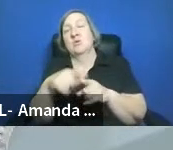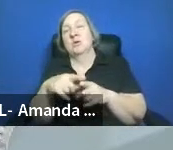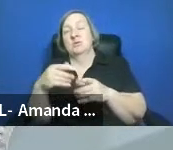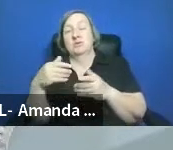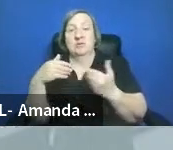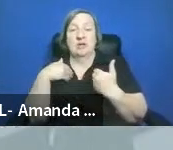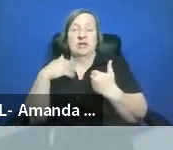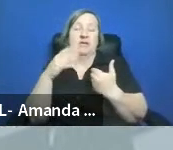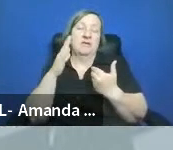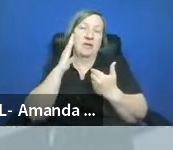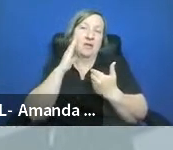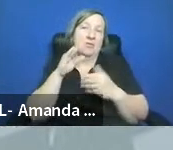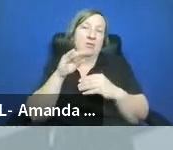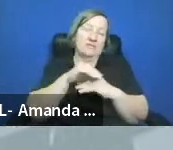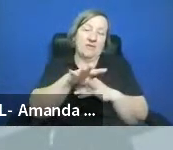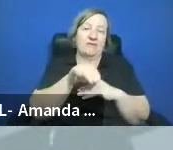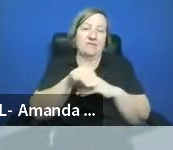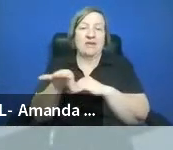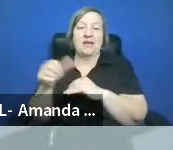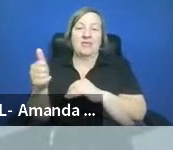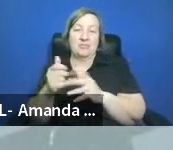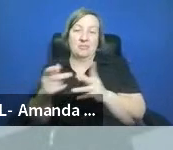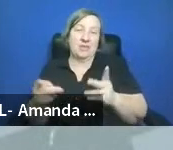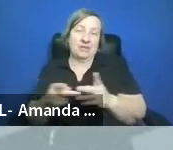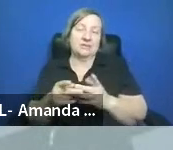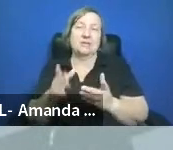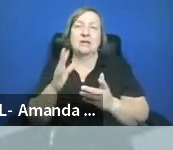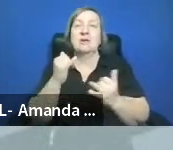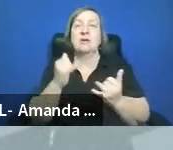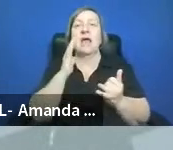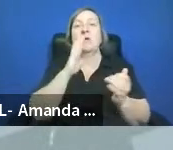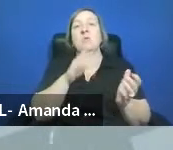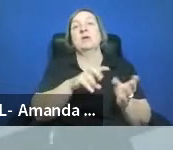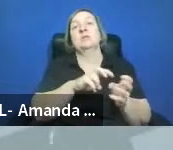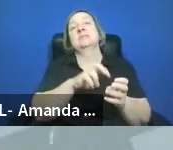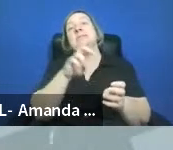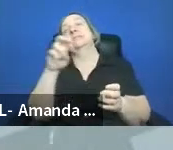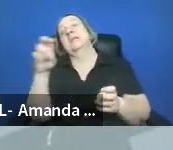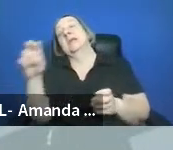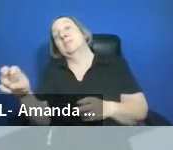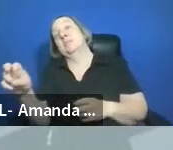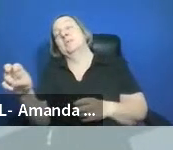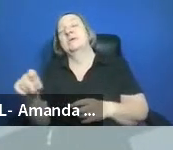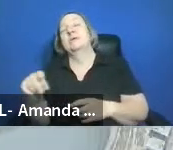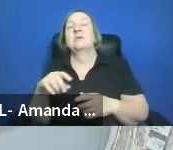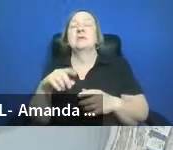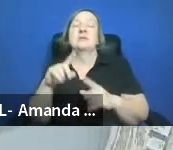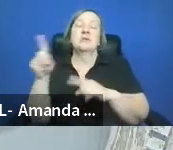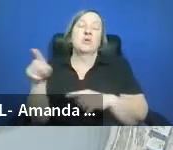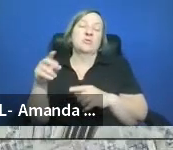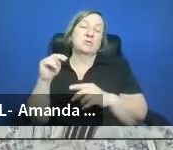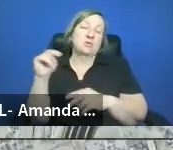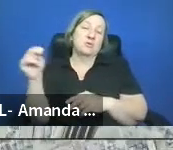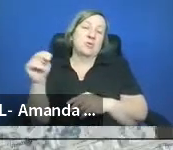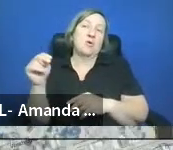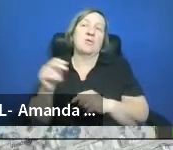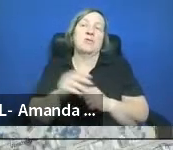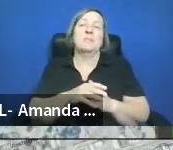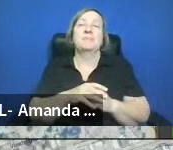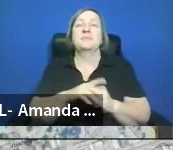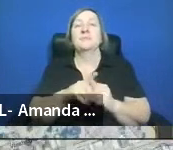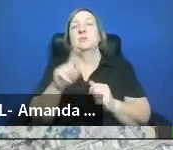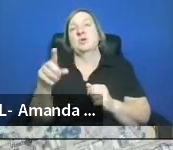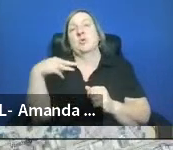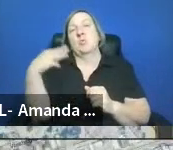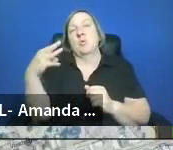going to skip around on you just a little bit and head to the north so I can end at the south, or at the bridge head. We're going to go all the way in